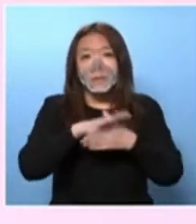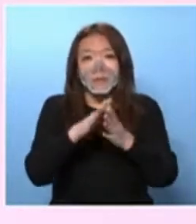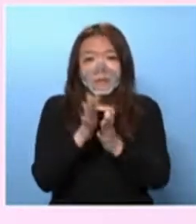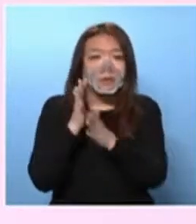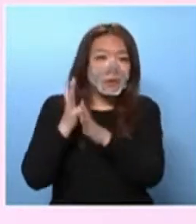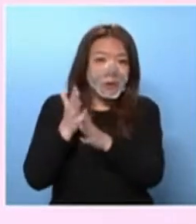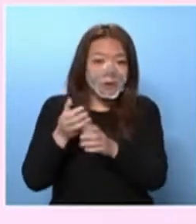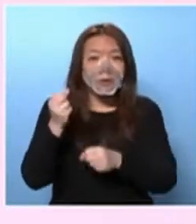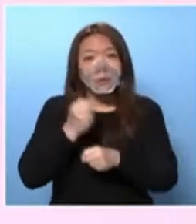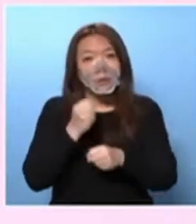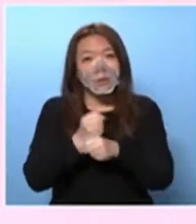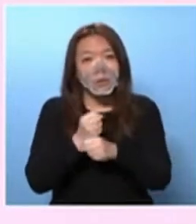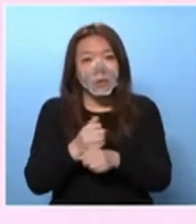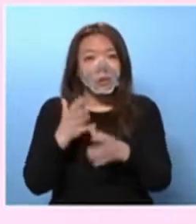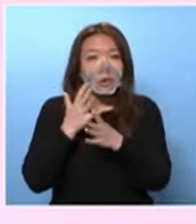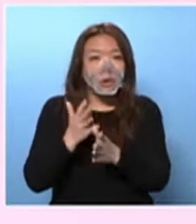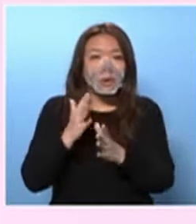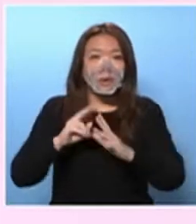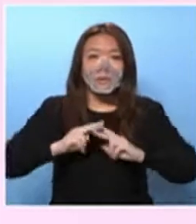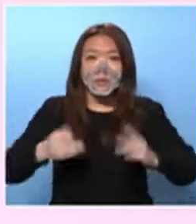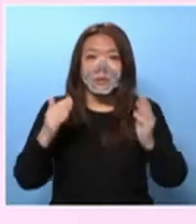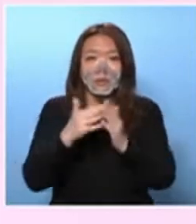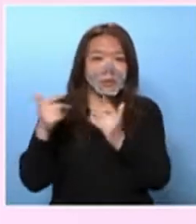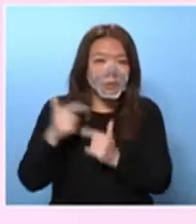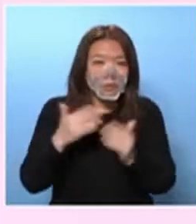tourism industry and implement the CTD plan.